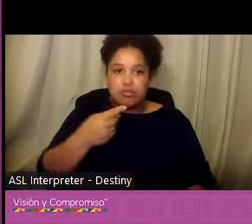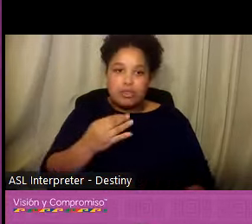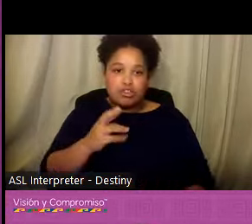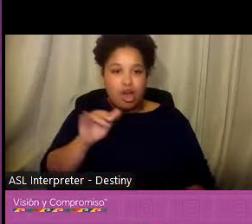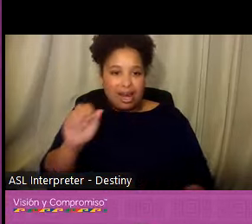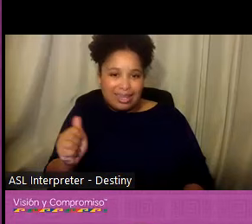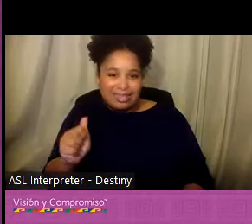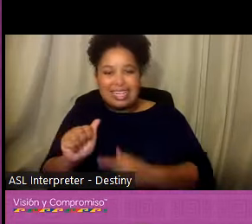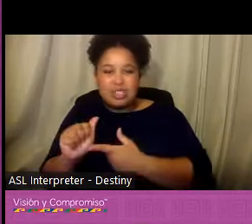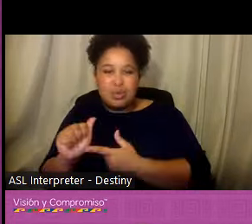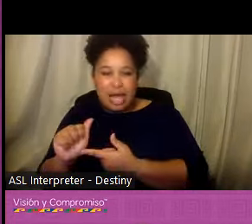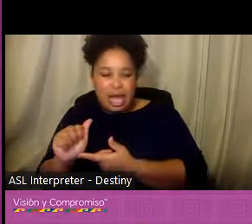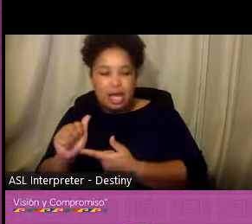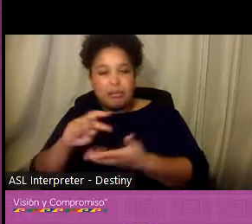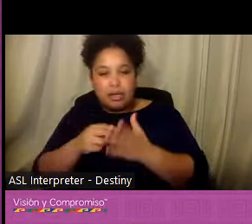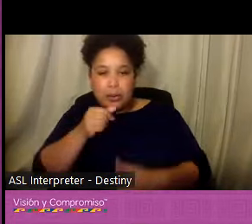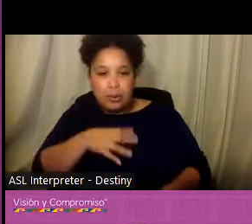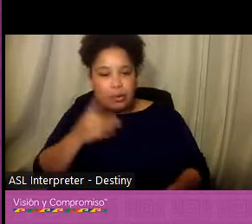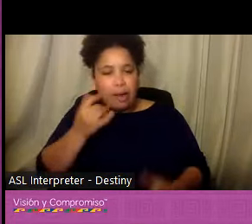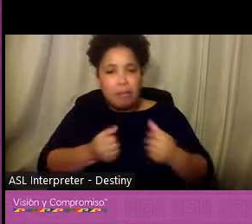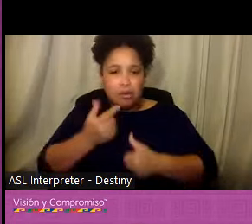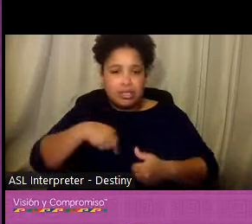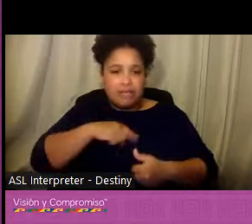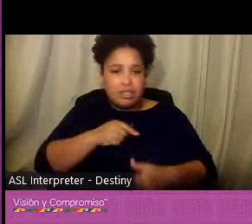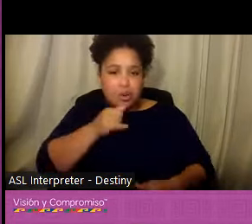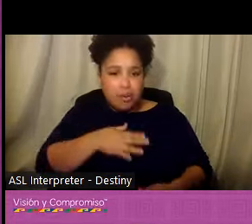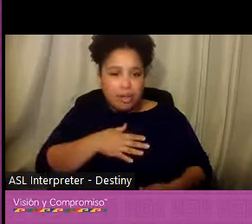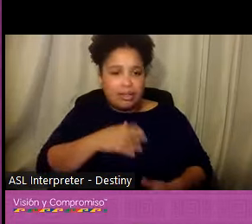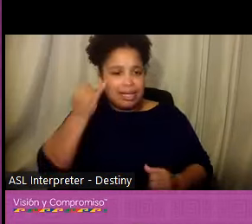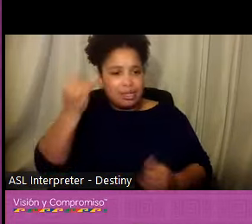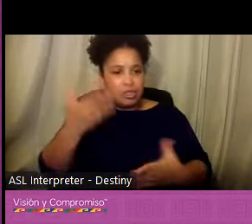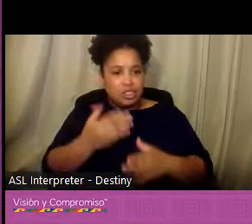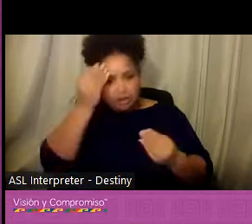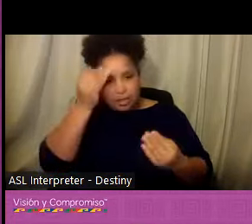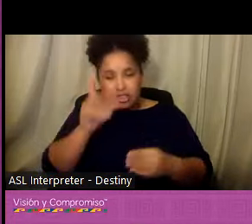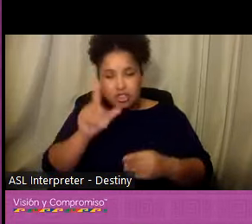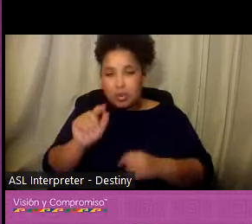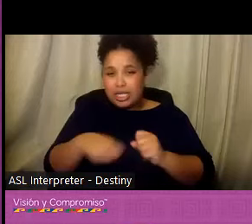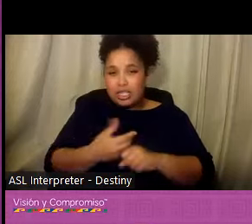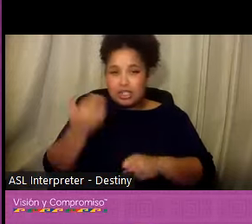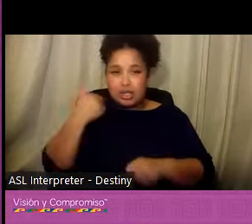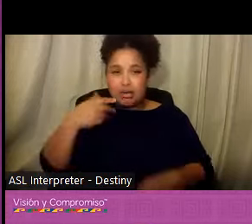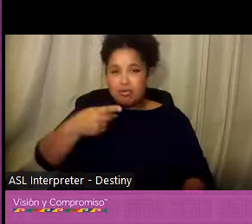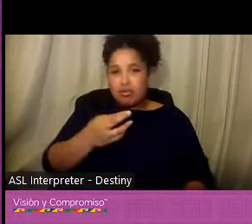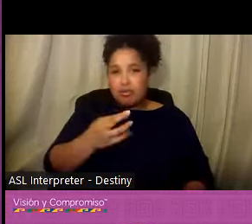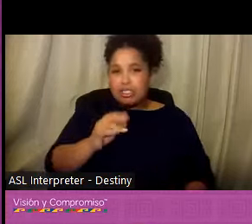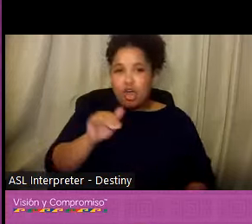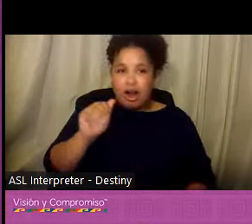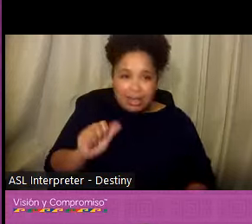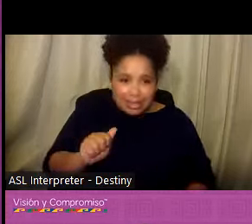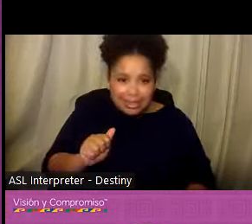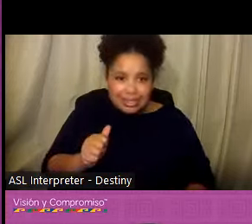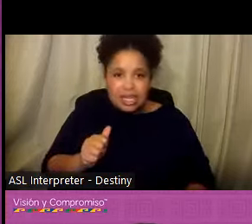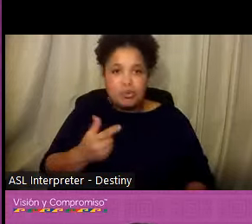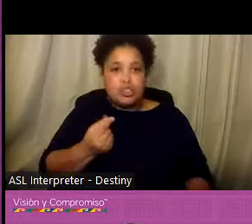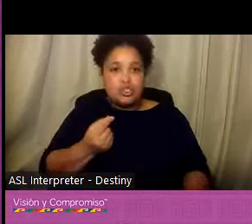And we started with the idea that we wanted to share information. 20 some years ago, promotoras were primarily volunteers, and many